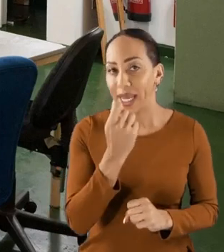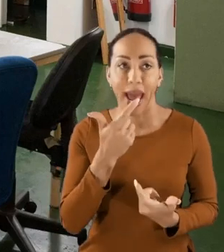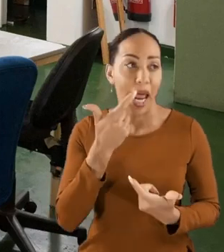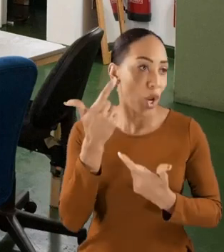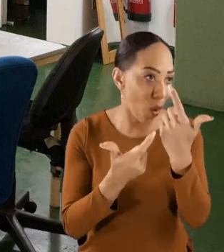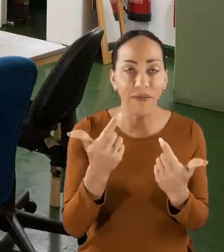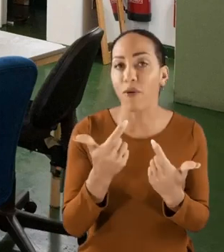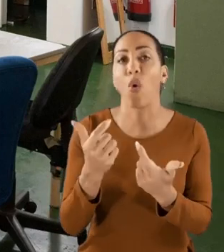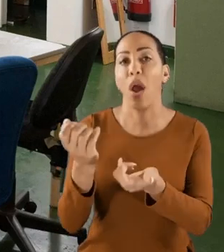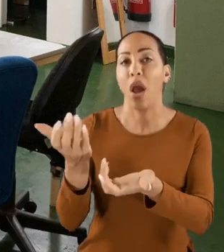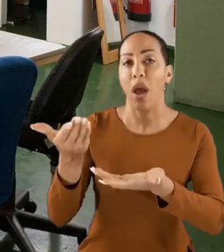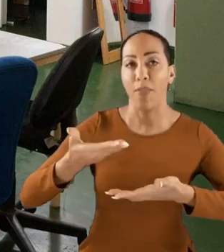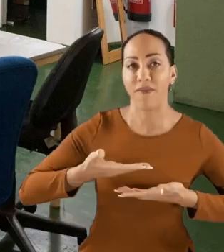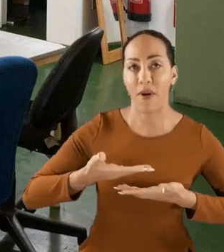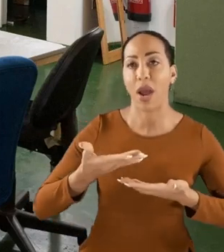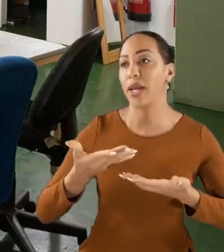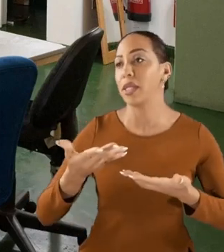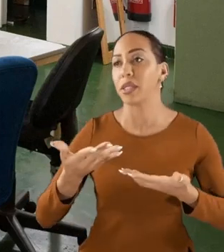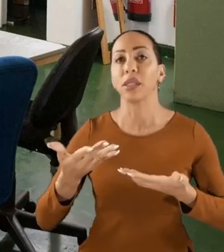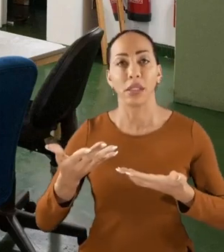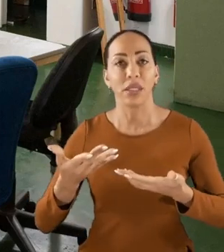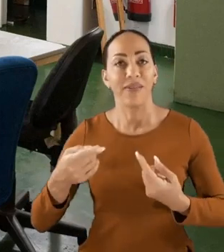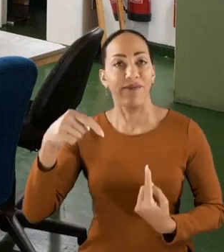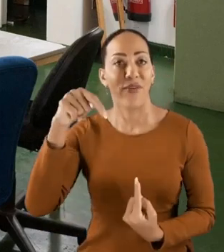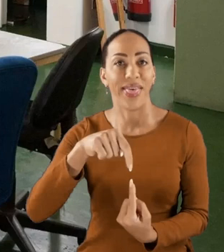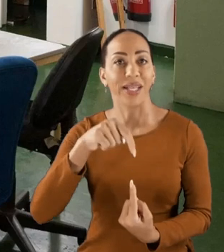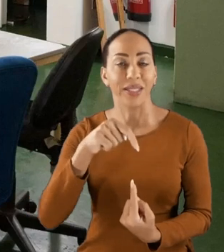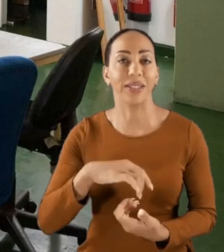some point in some way for this.